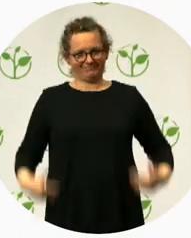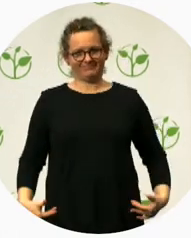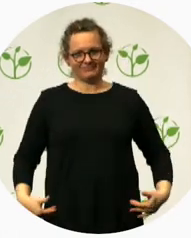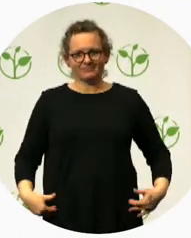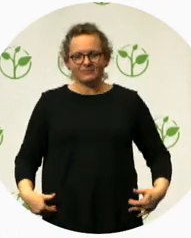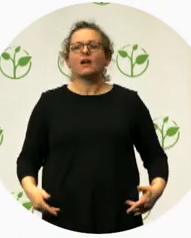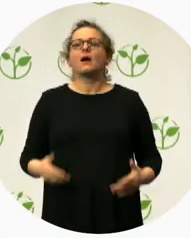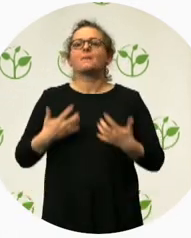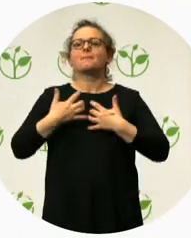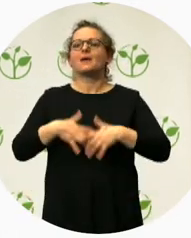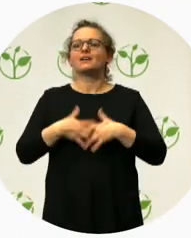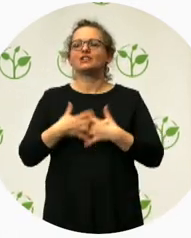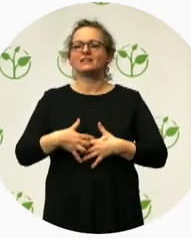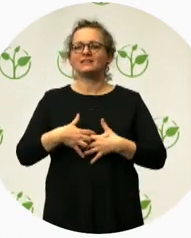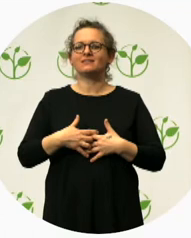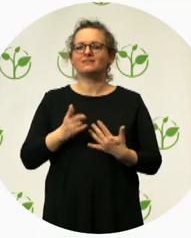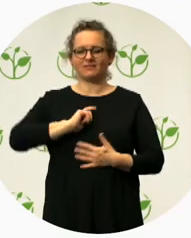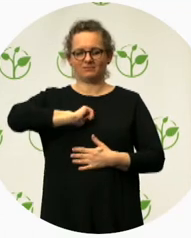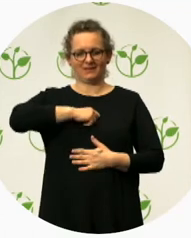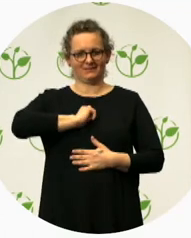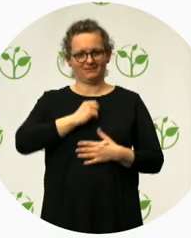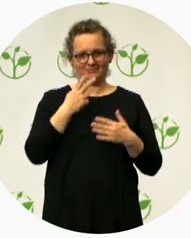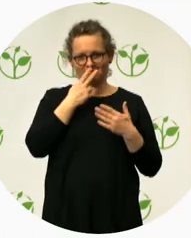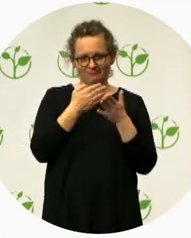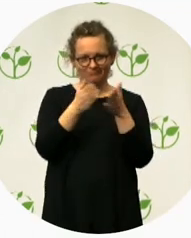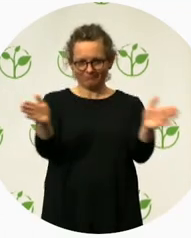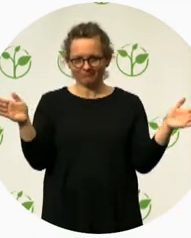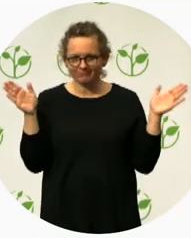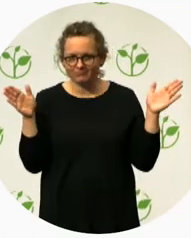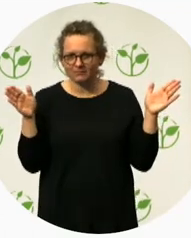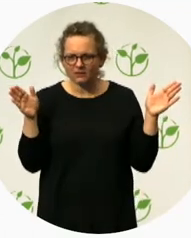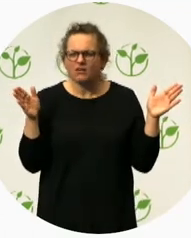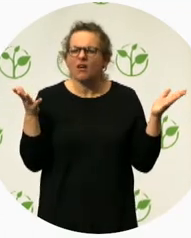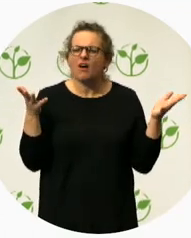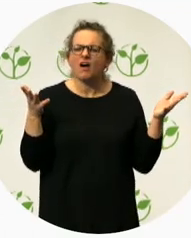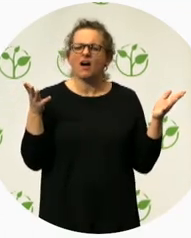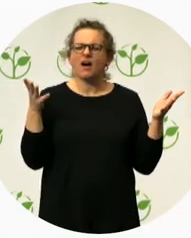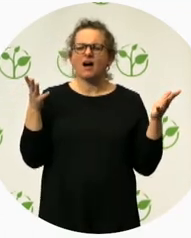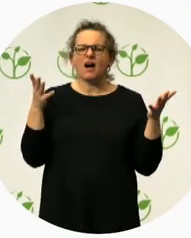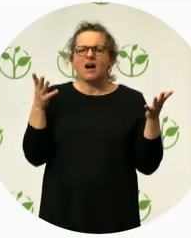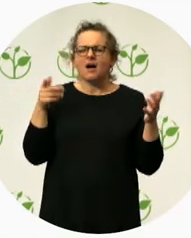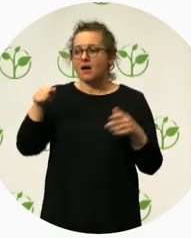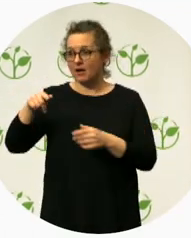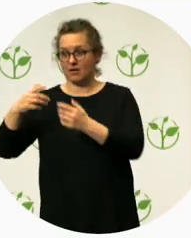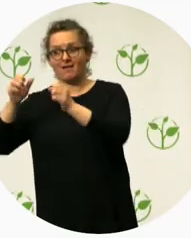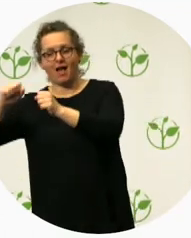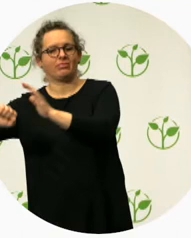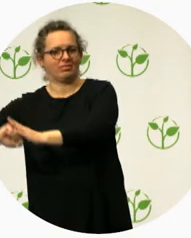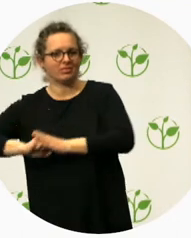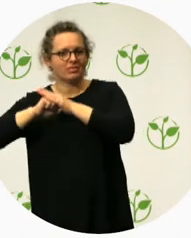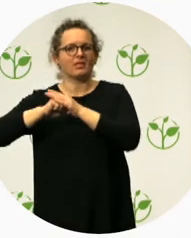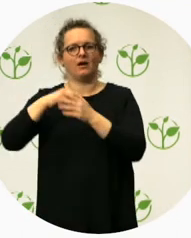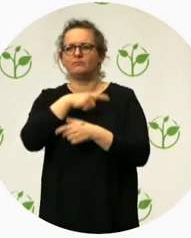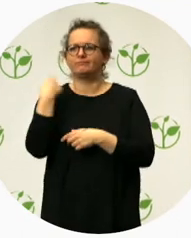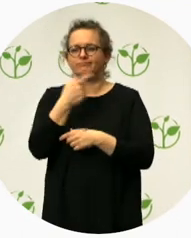everyone can learn. So I have been talking about the necessity